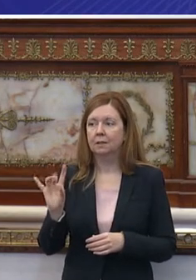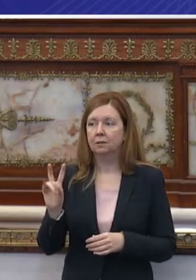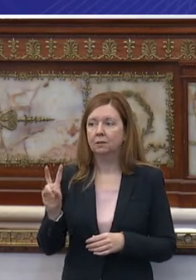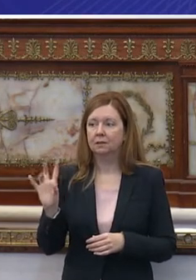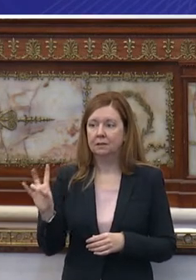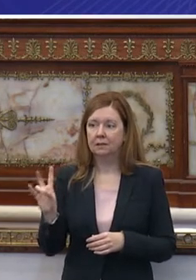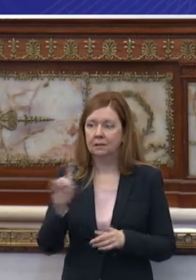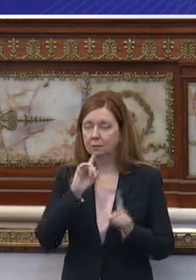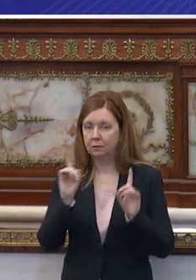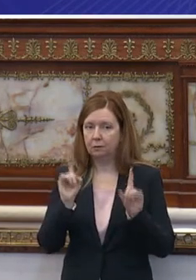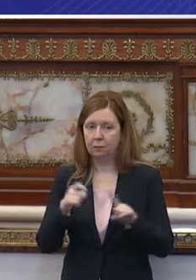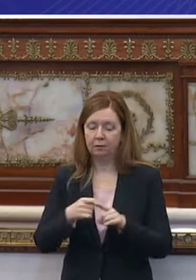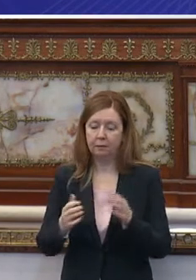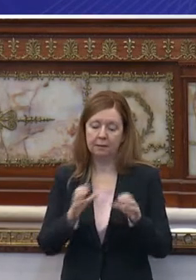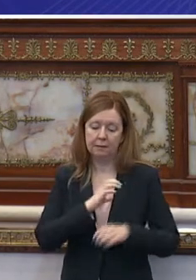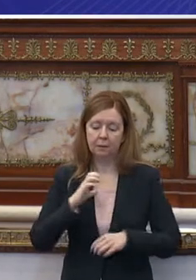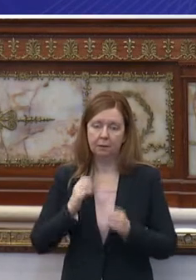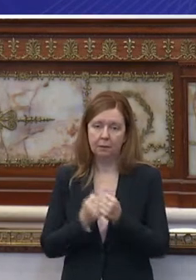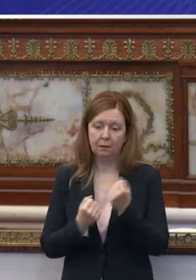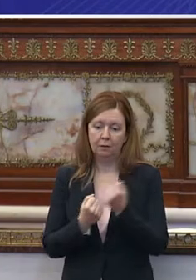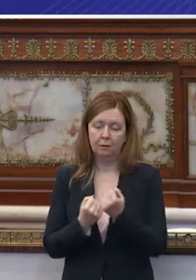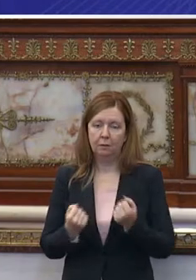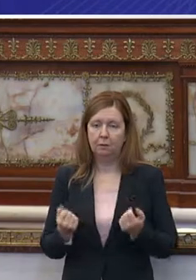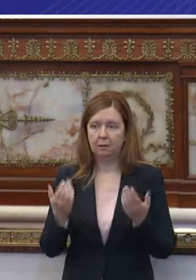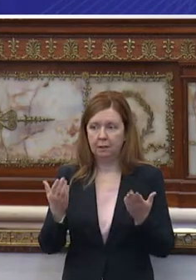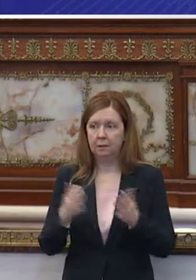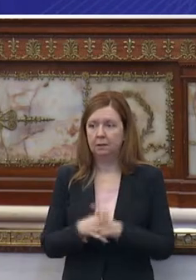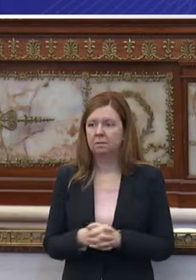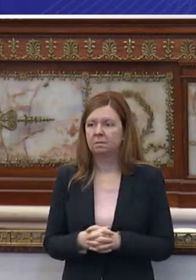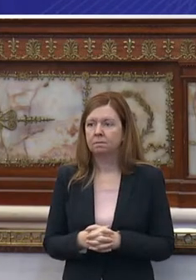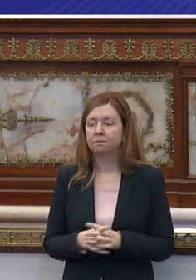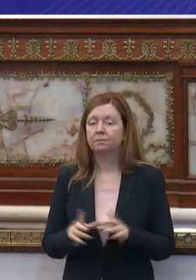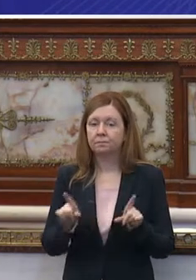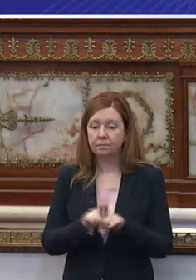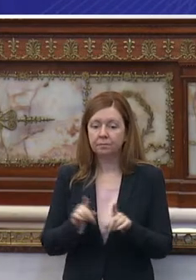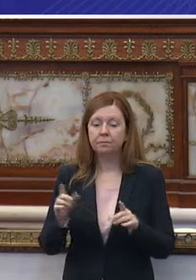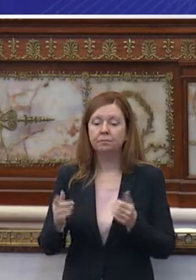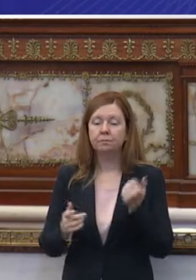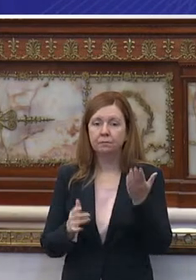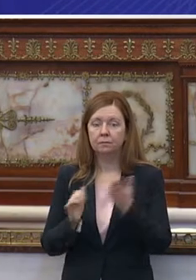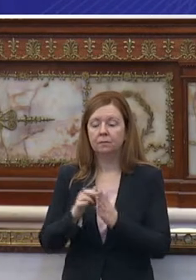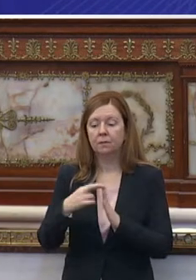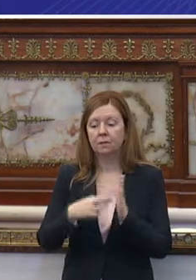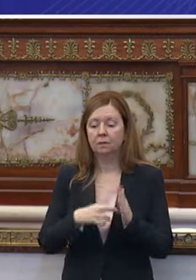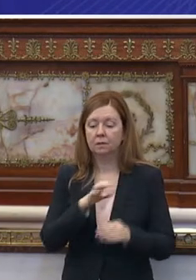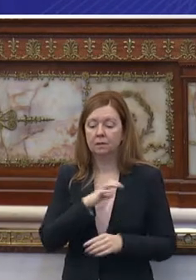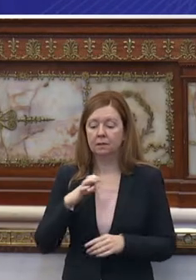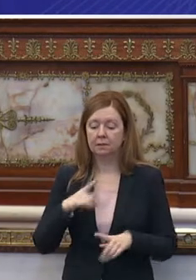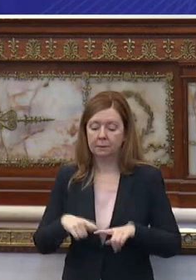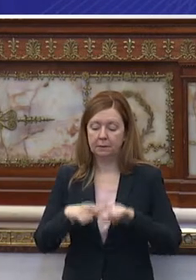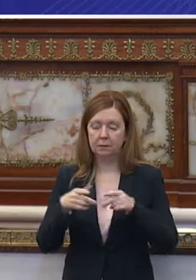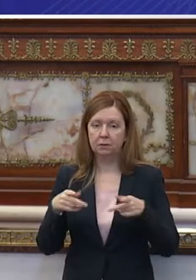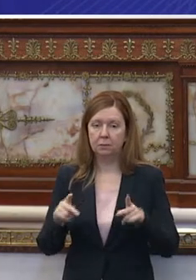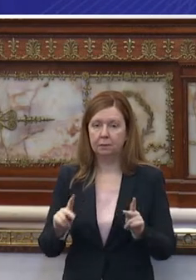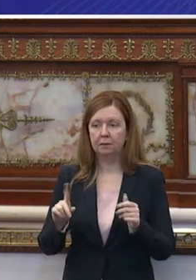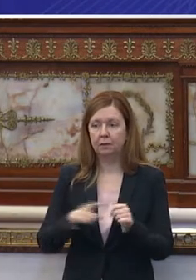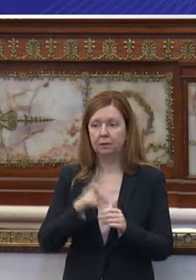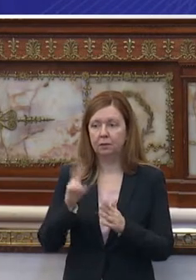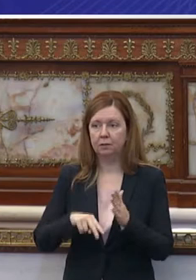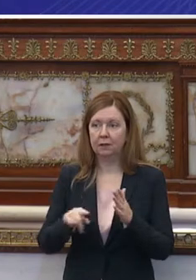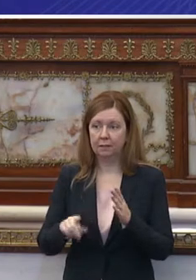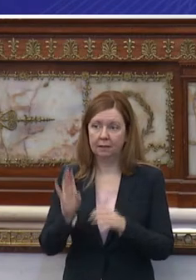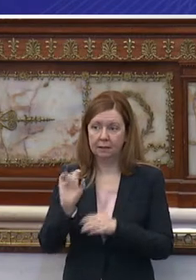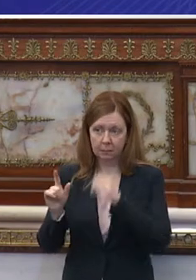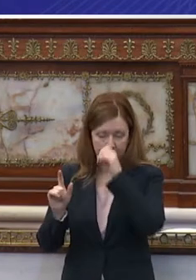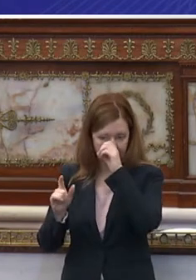210827 be reported from this committee with a favorable recommendation, and further move that the rules of council be suspended to permit first reading of this